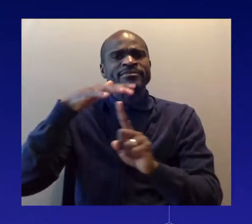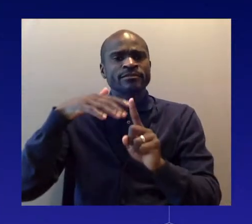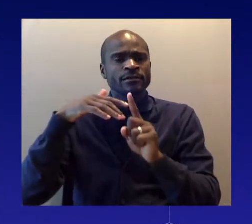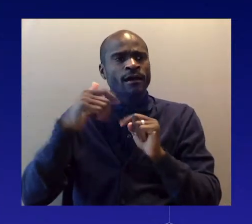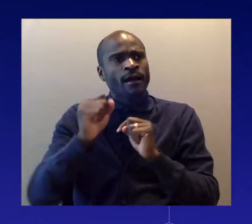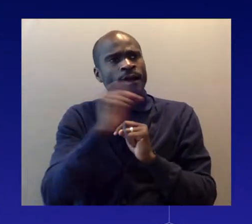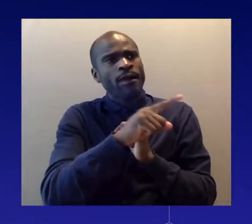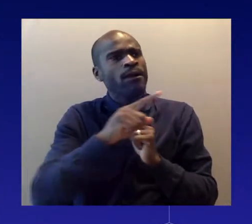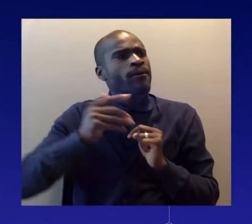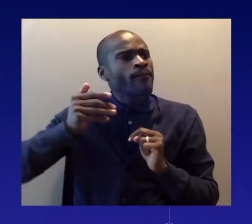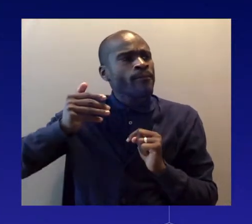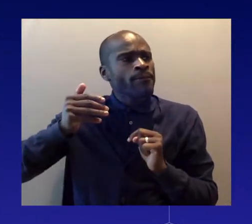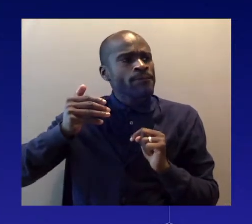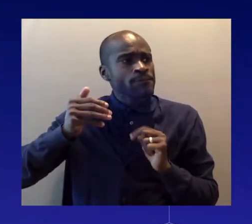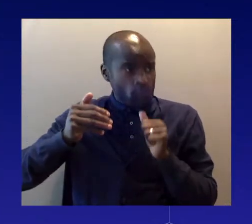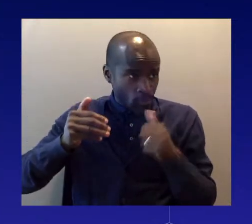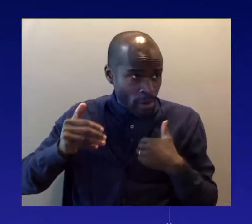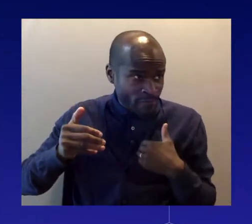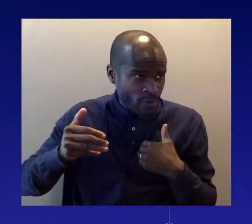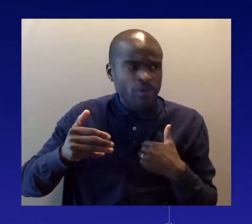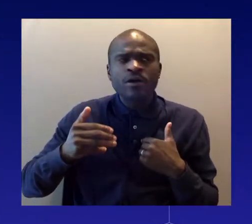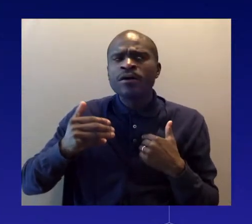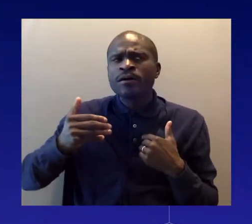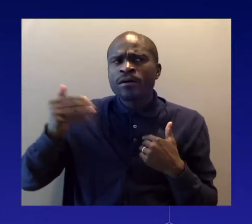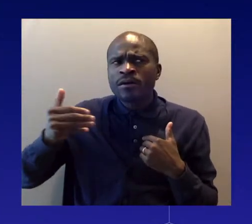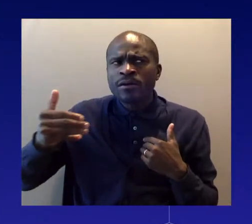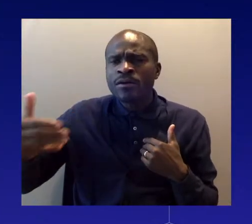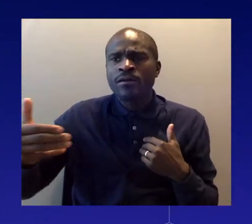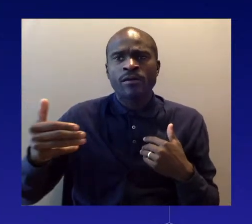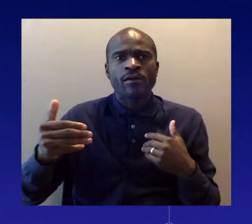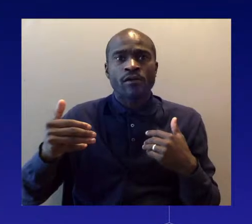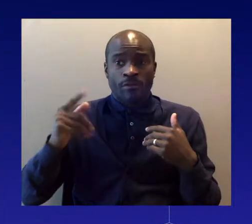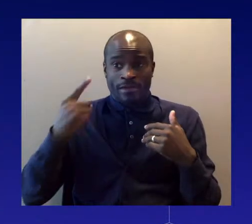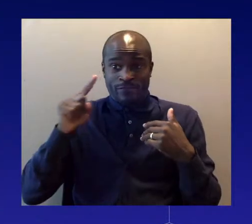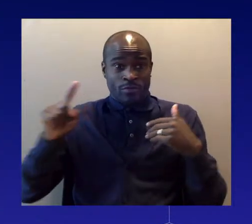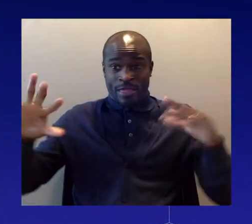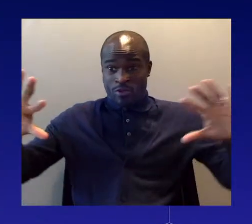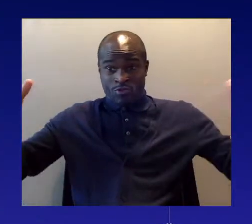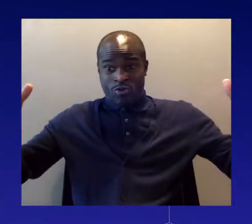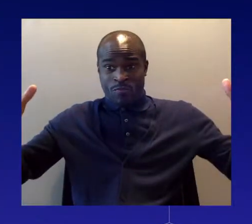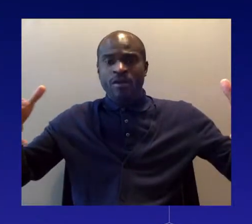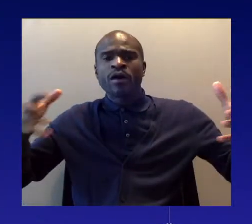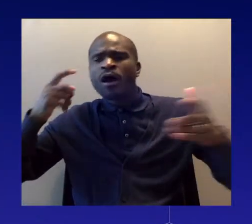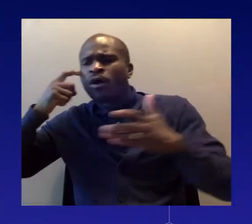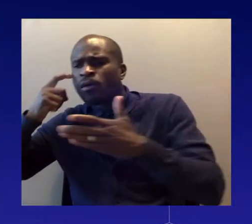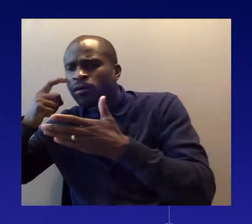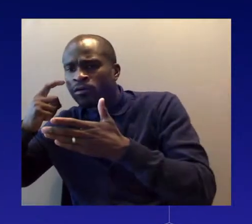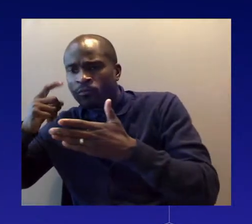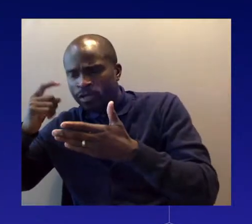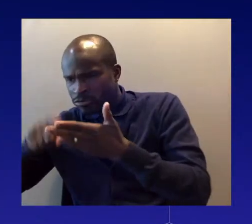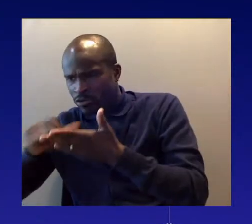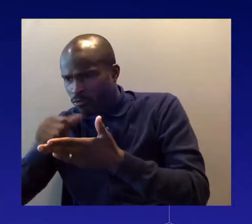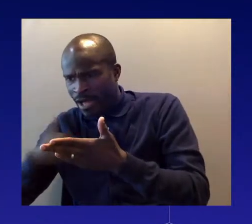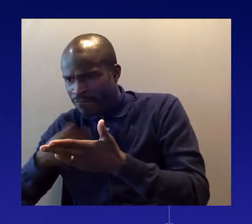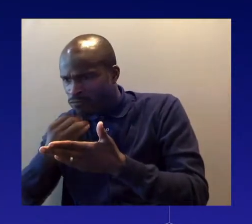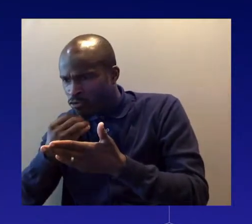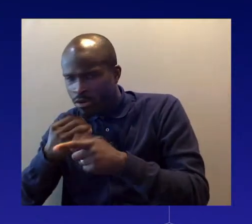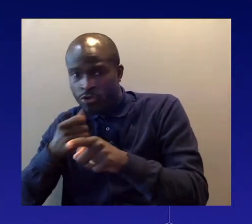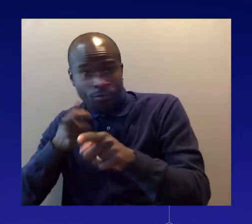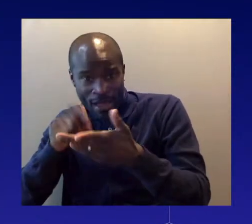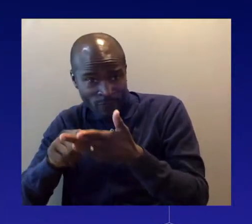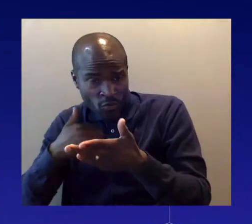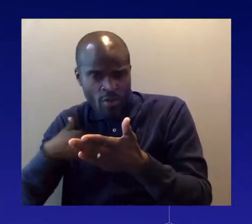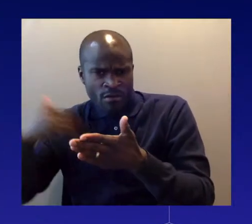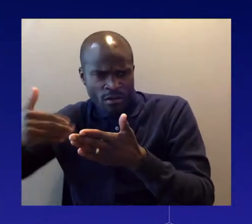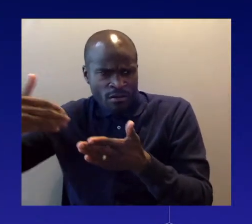the prevalence of food insecurity, housing instability, lack of access to transportation across the populations that we're trying to serve,